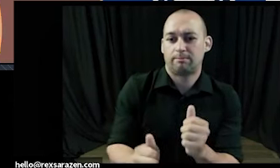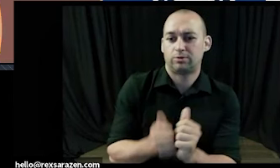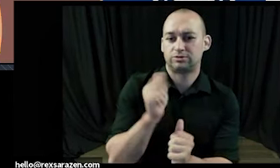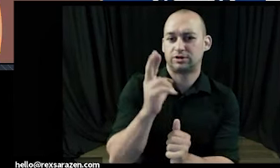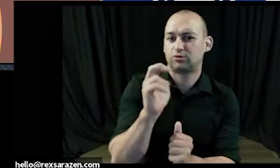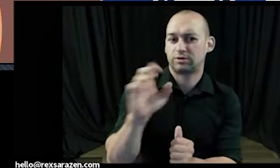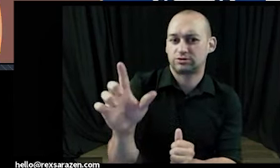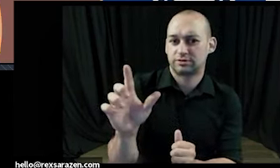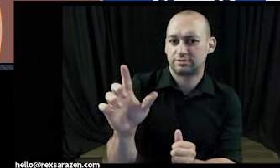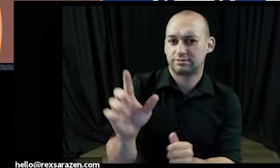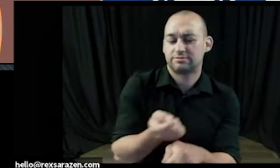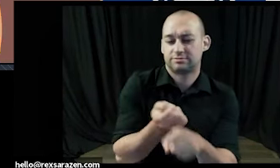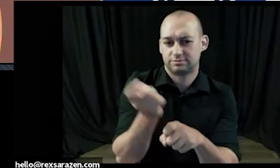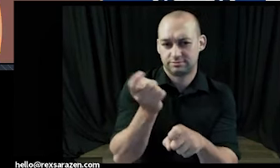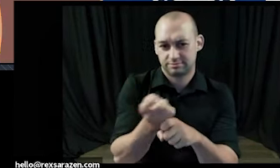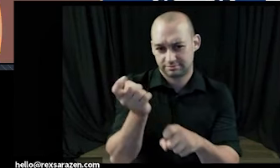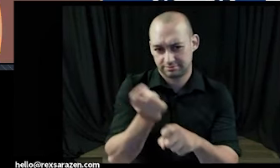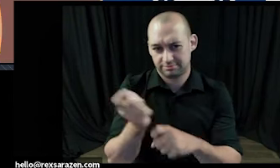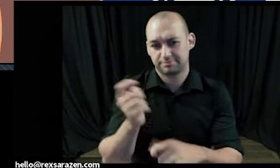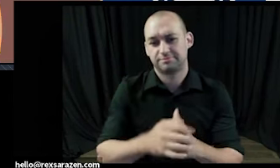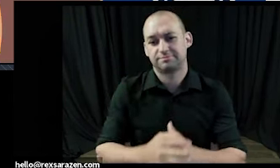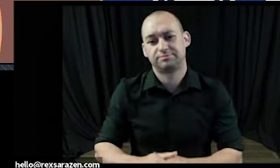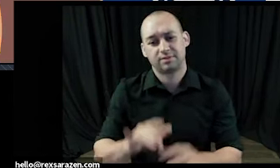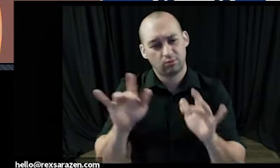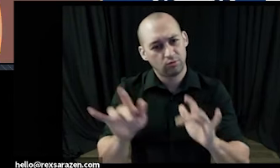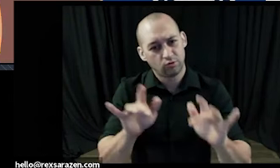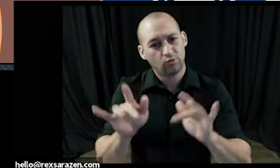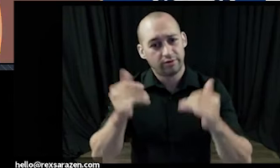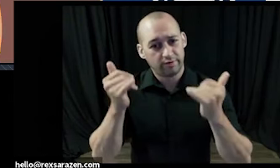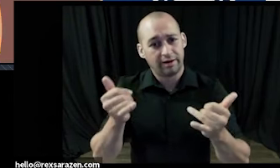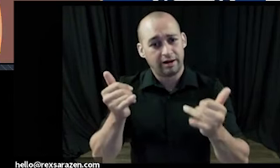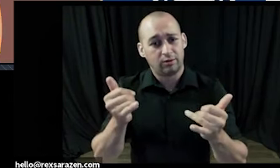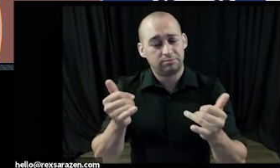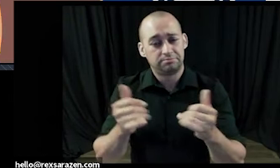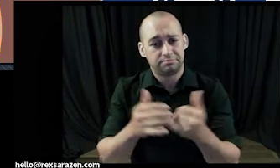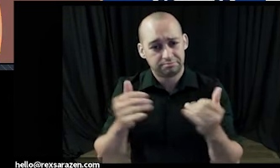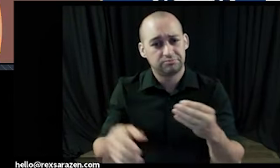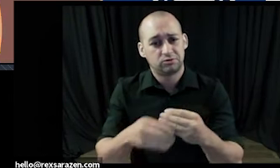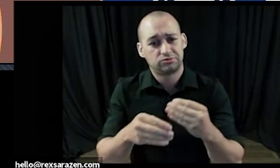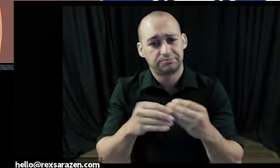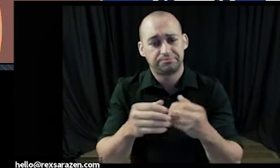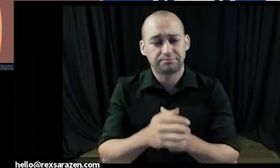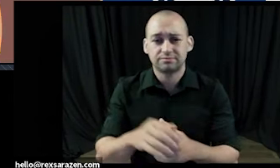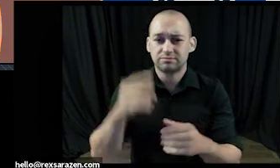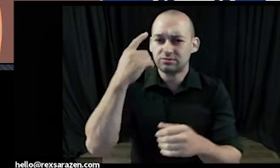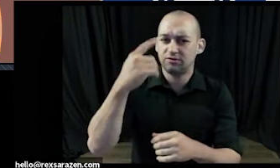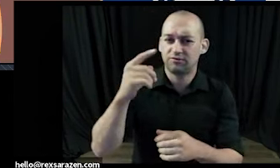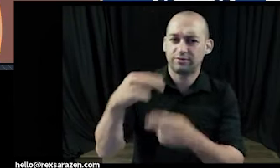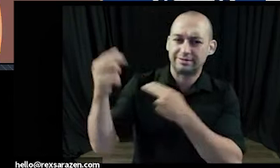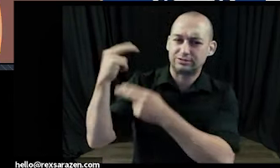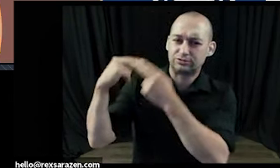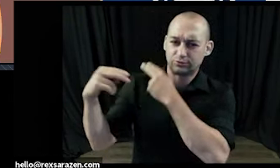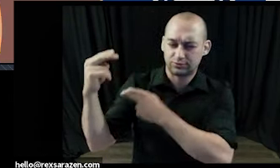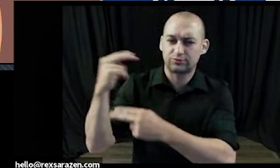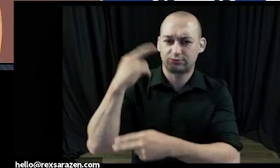joking. We are also recording this event today for archival purposes, and it may also